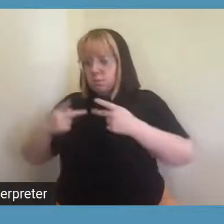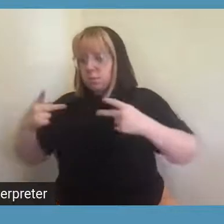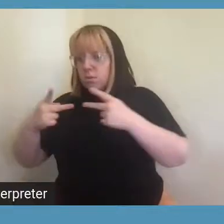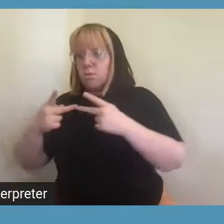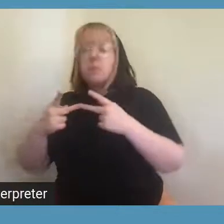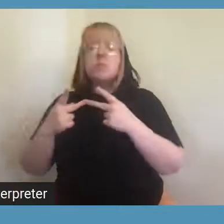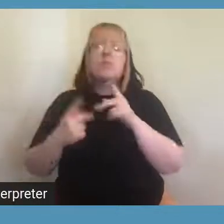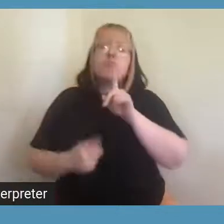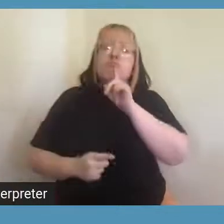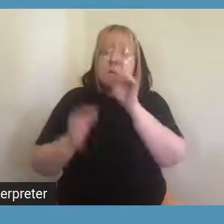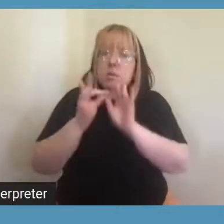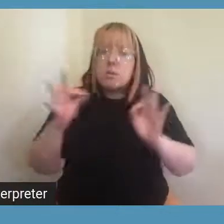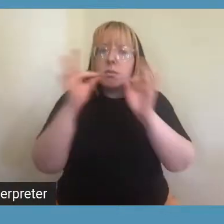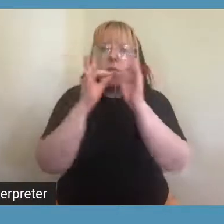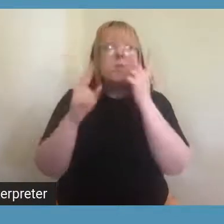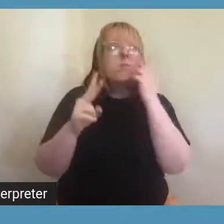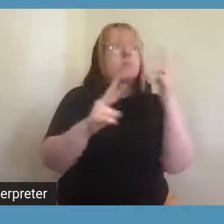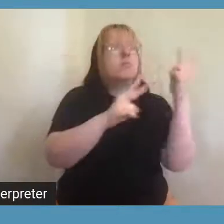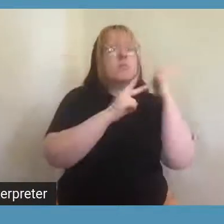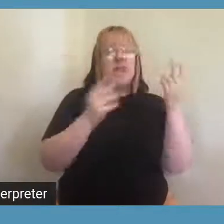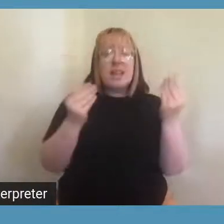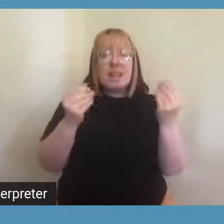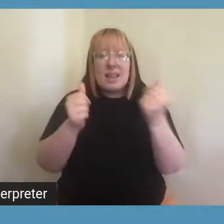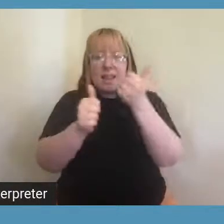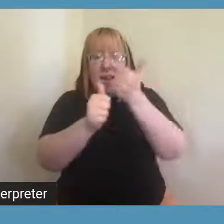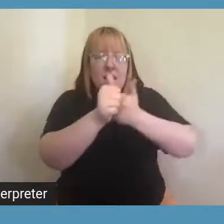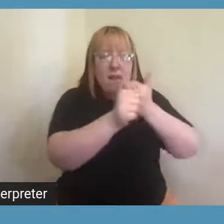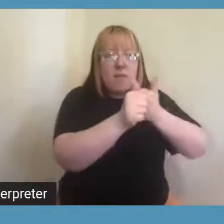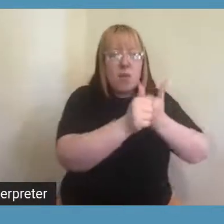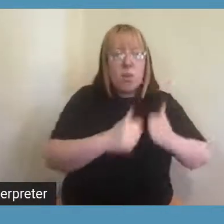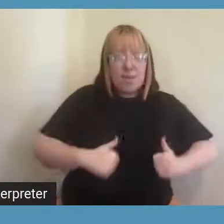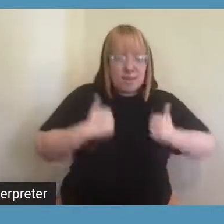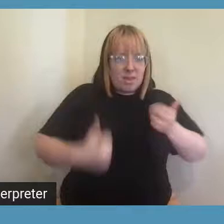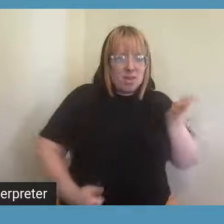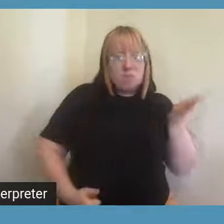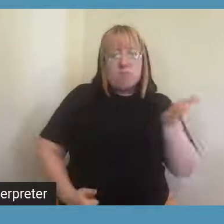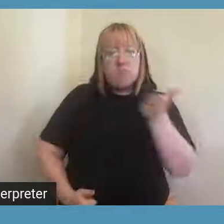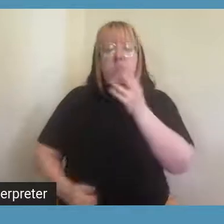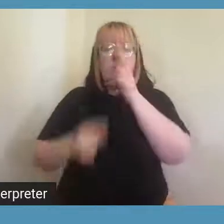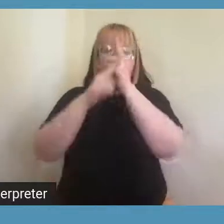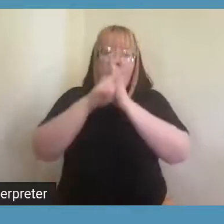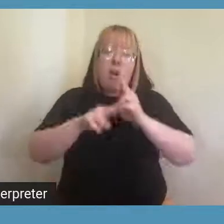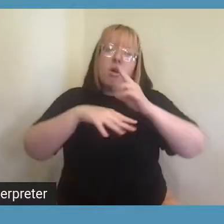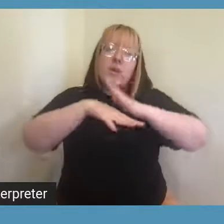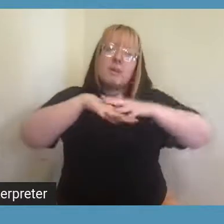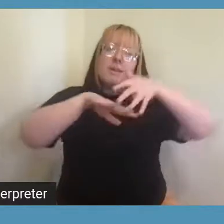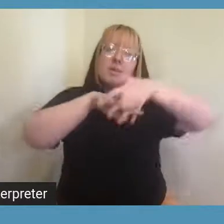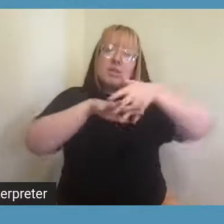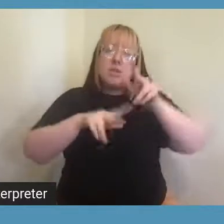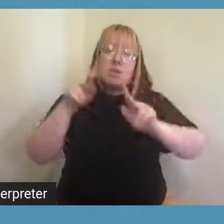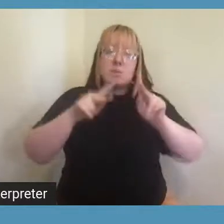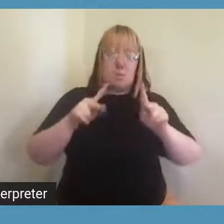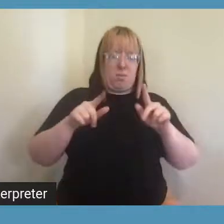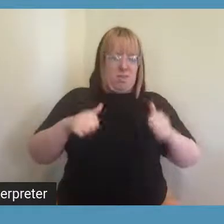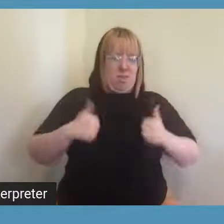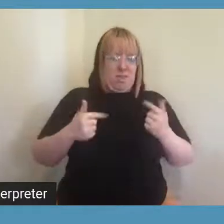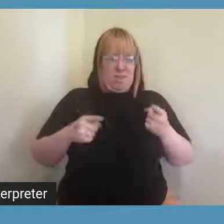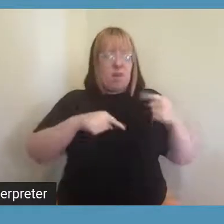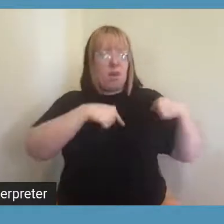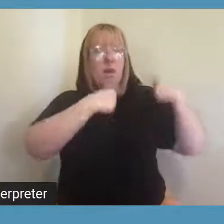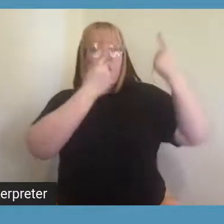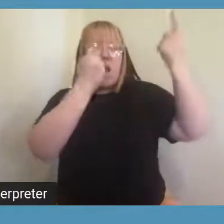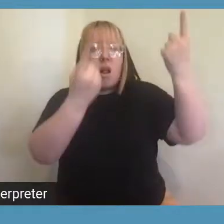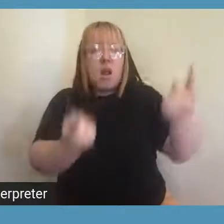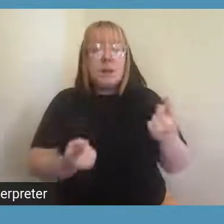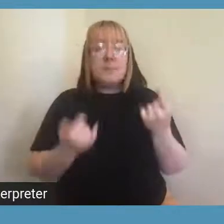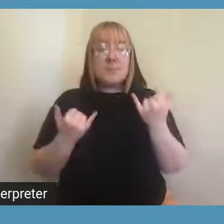each occupy and honor the Indigenous people who have called it home. Today, I'm speaking to you from Charleston, South Carolina,